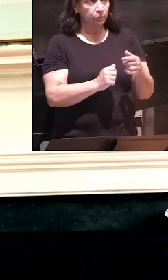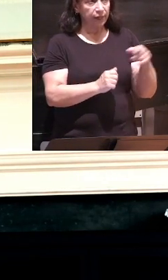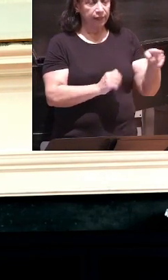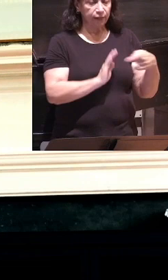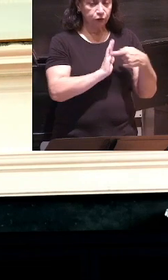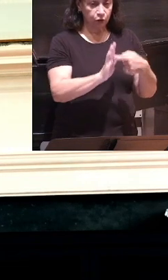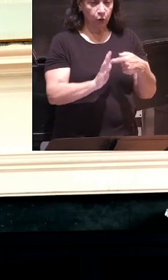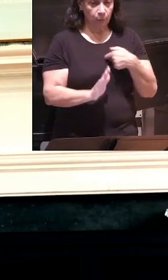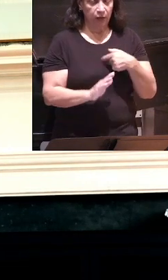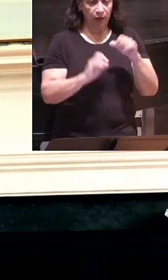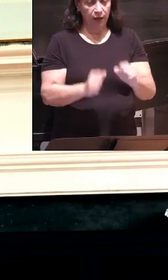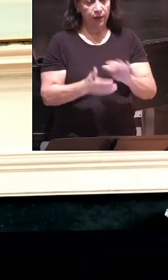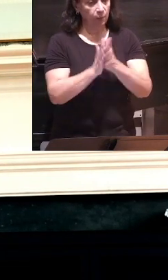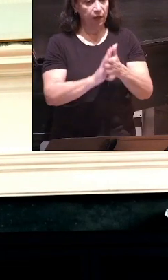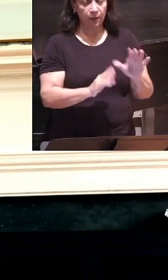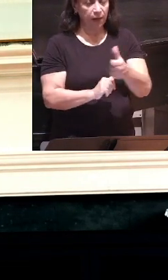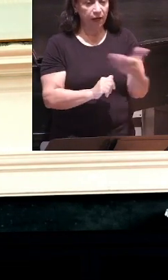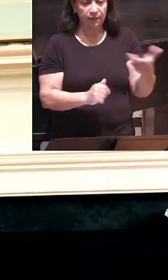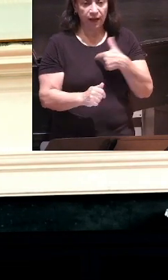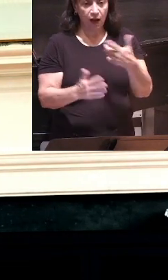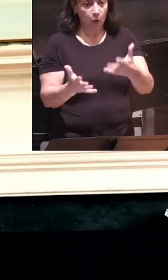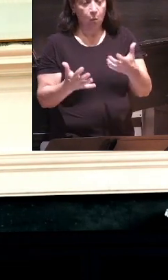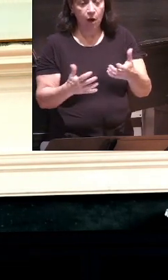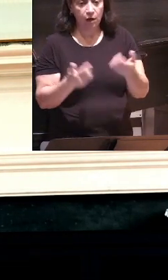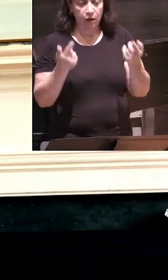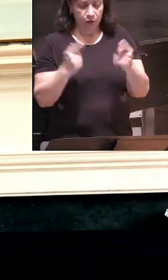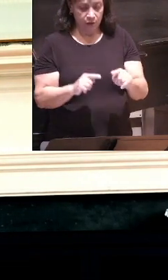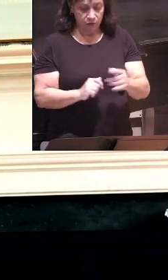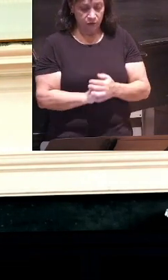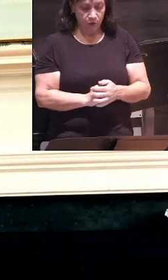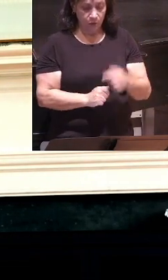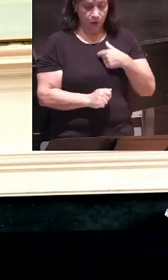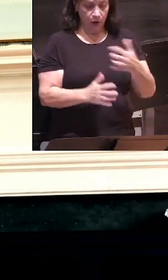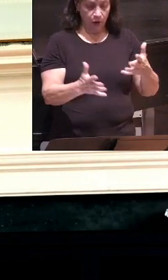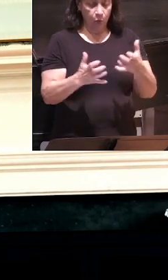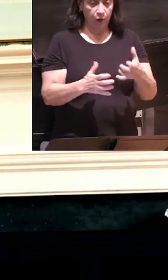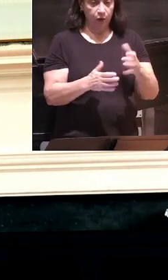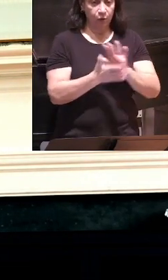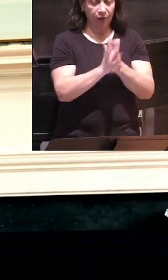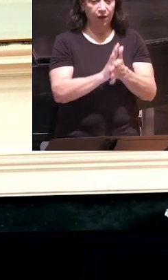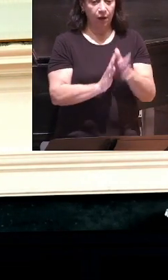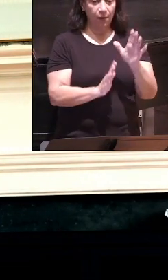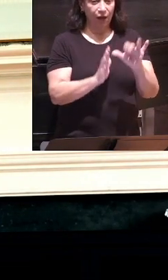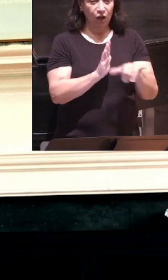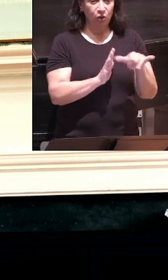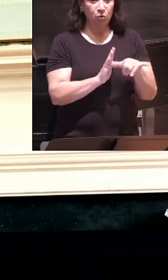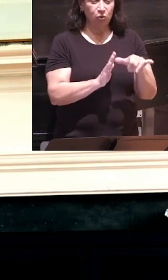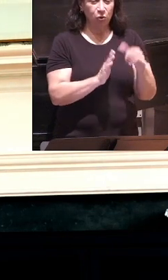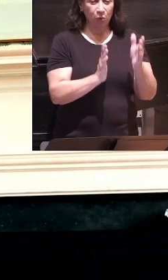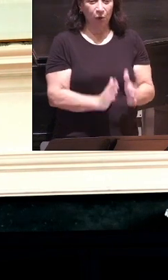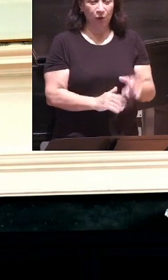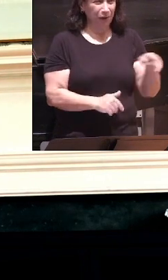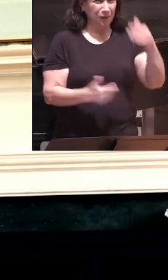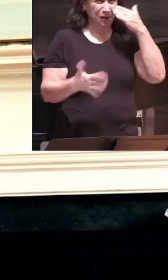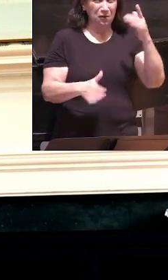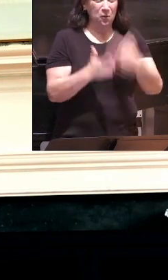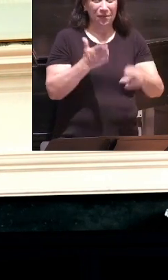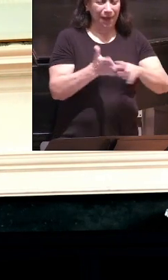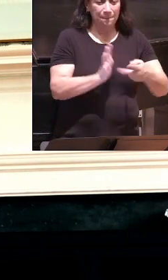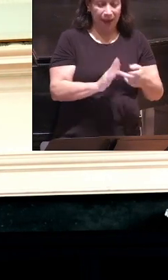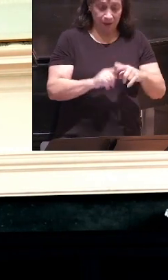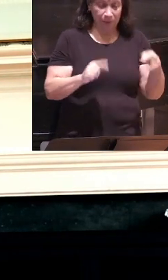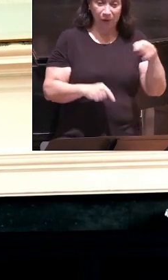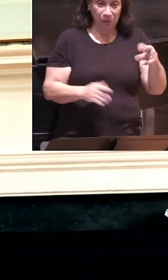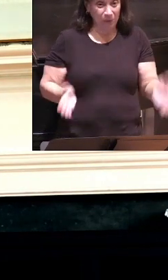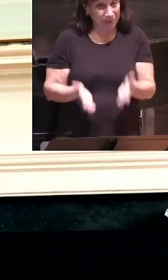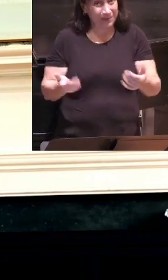that I could be anything I wanted to be. So when I wanted to be a YouTuber, you didn't even know what that was. but he just